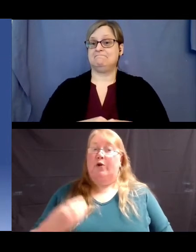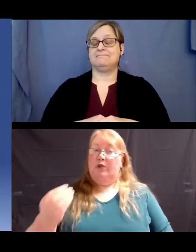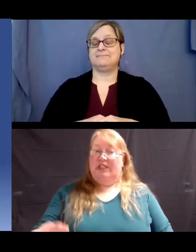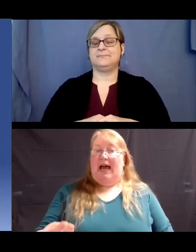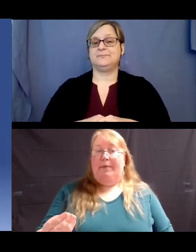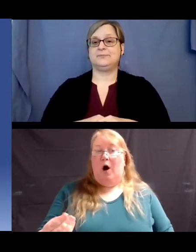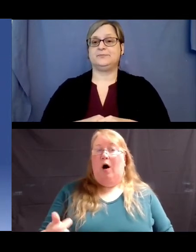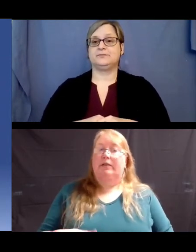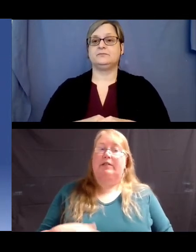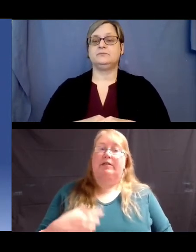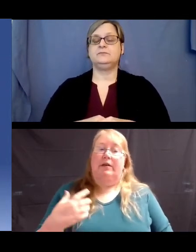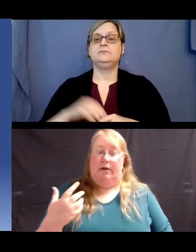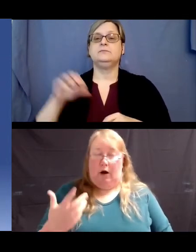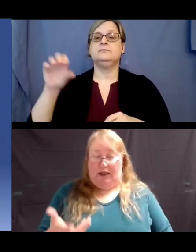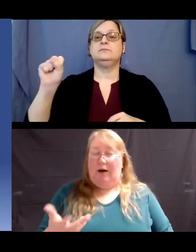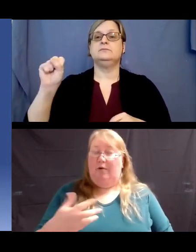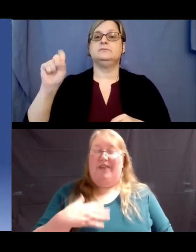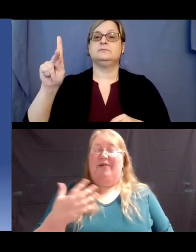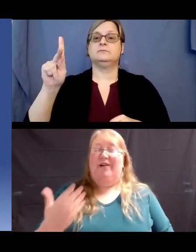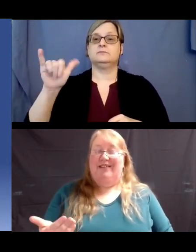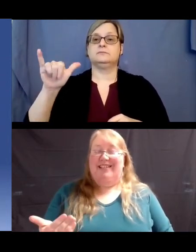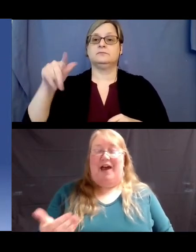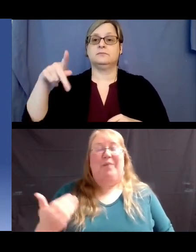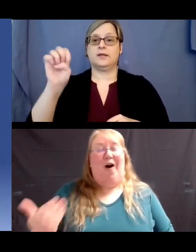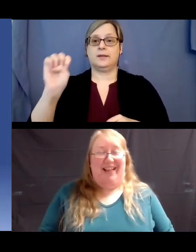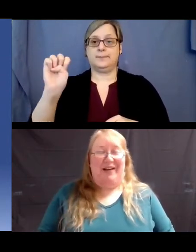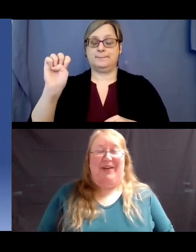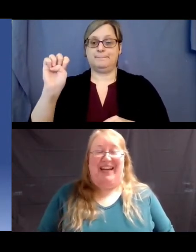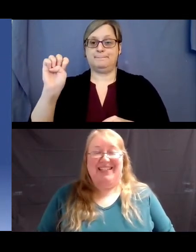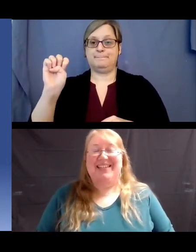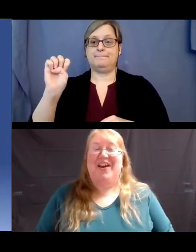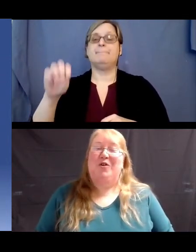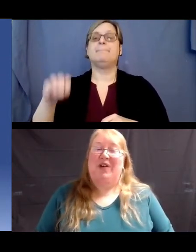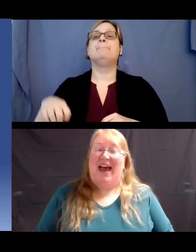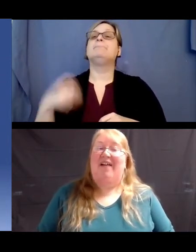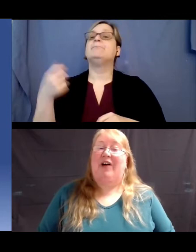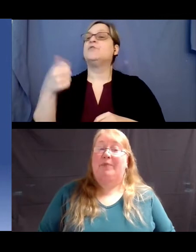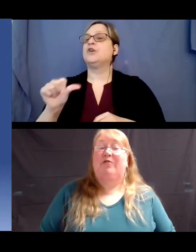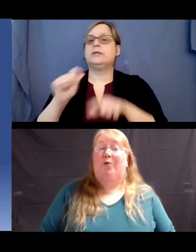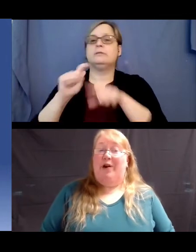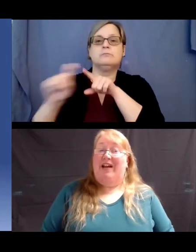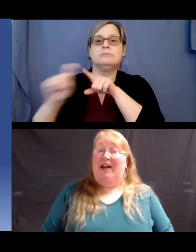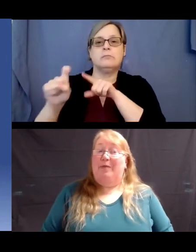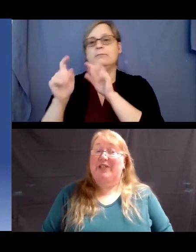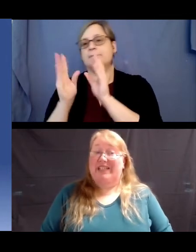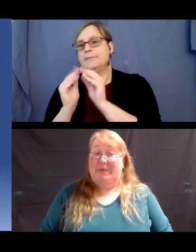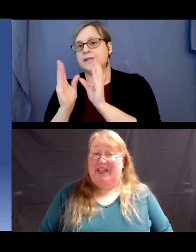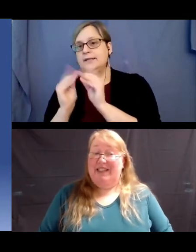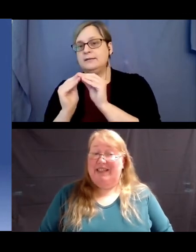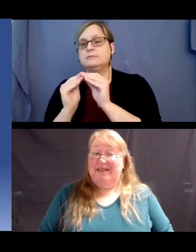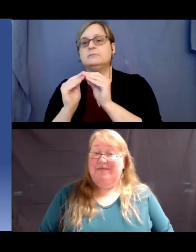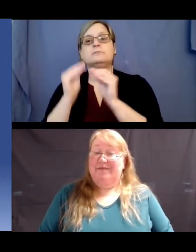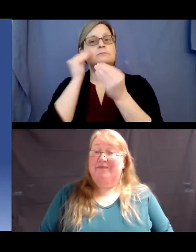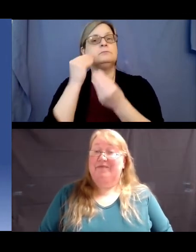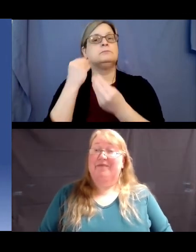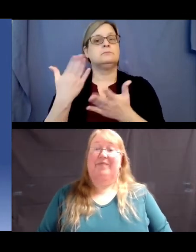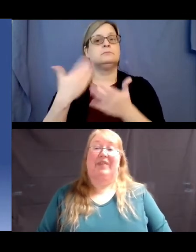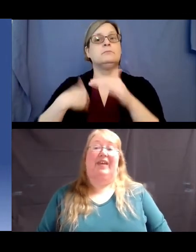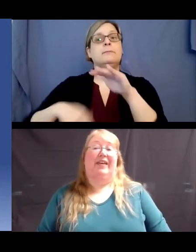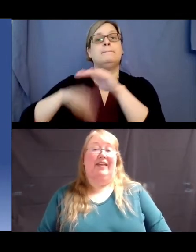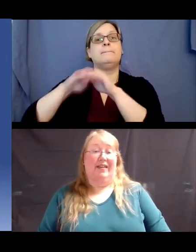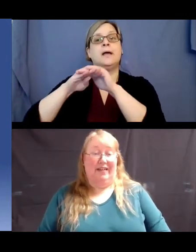For those Skype calls, or rather Skype online meetings, you can have up to 49 participants.